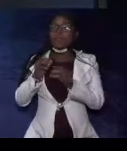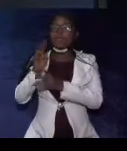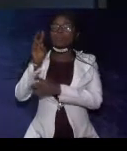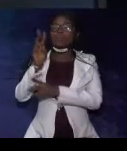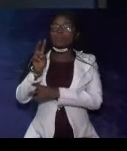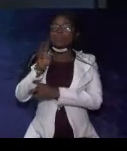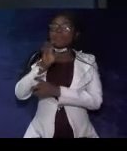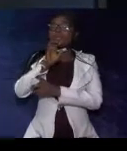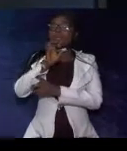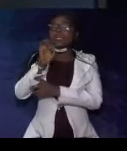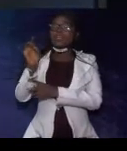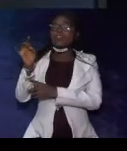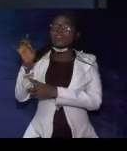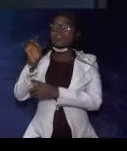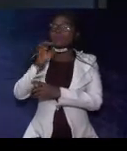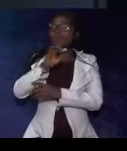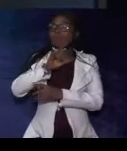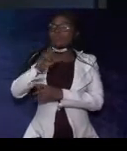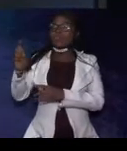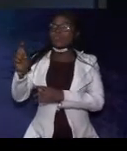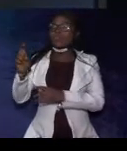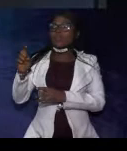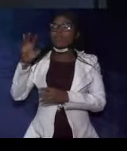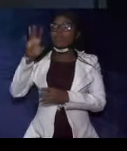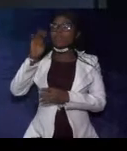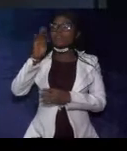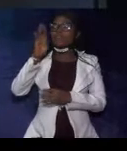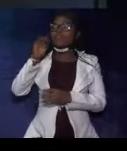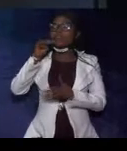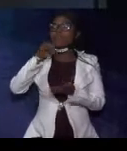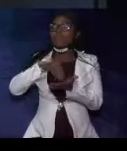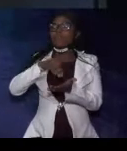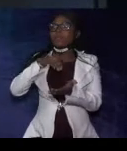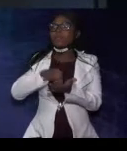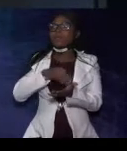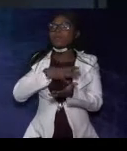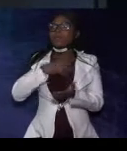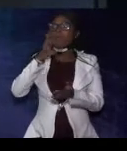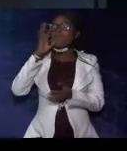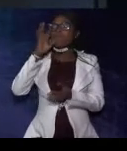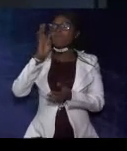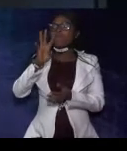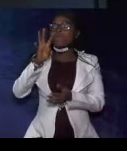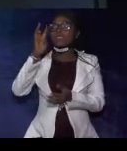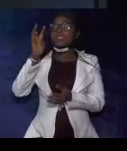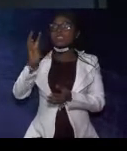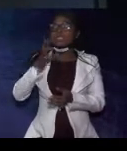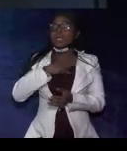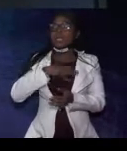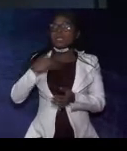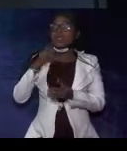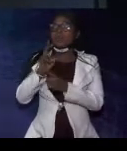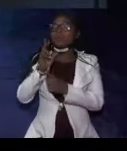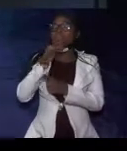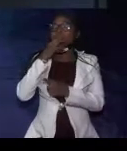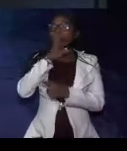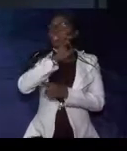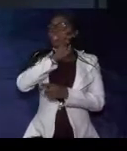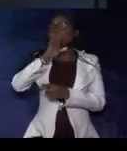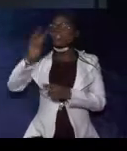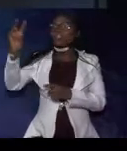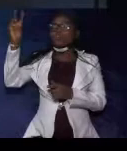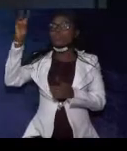80,310,570,691, that's number one. Number two says 814 billion and 56. And number three says 600